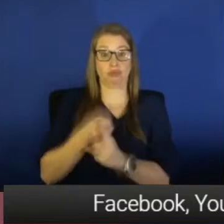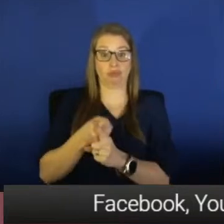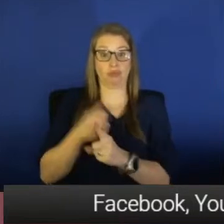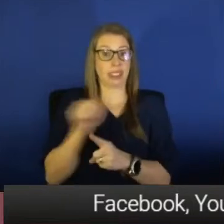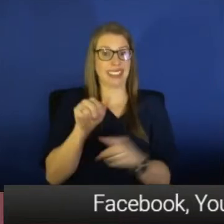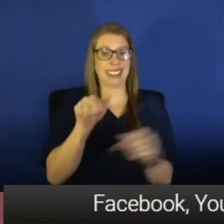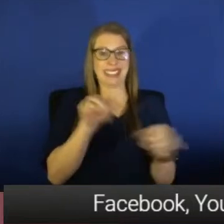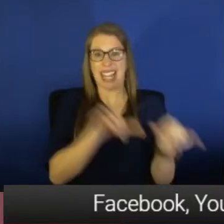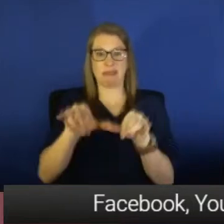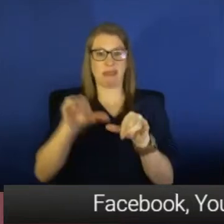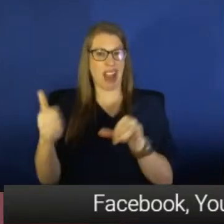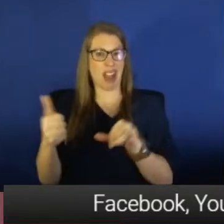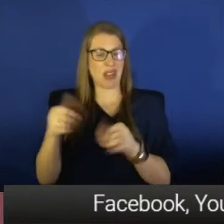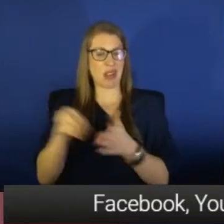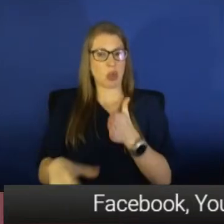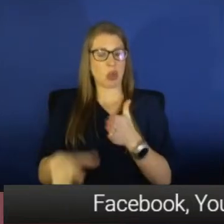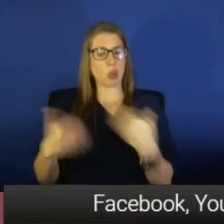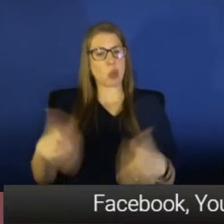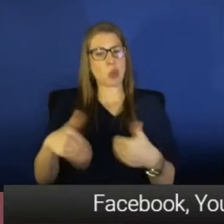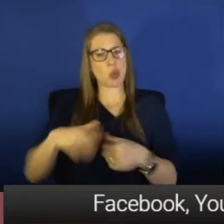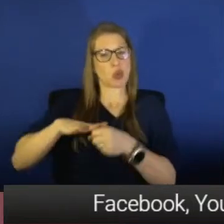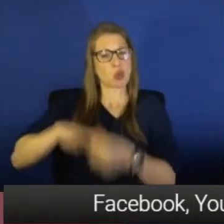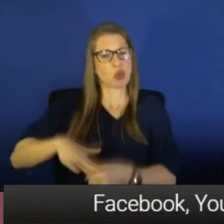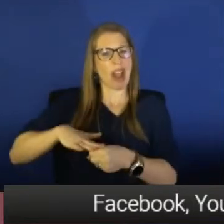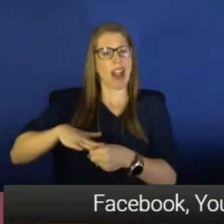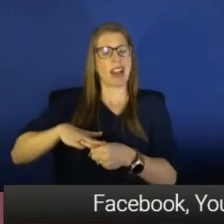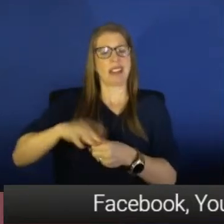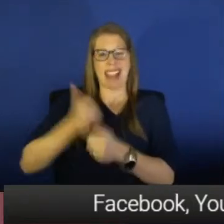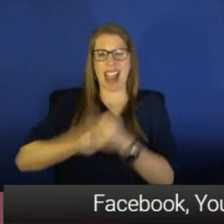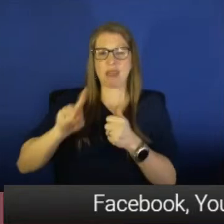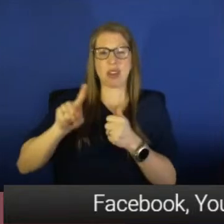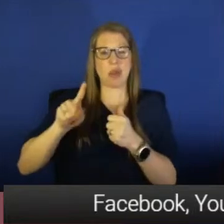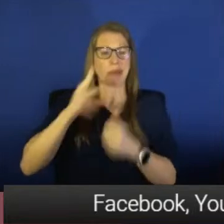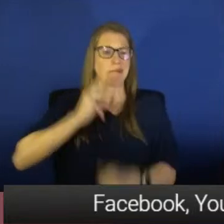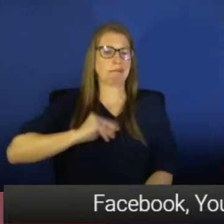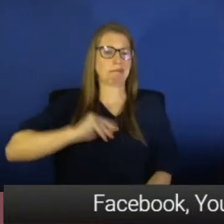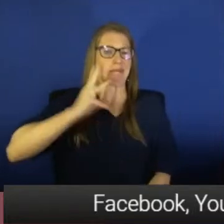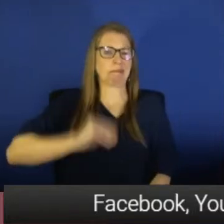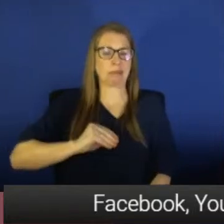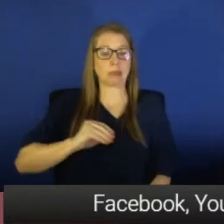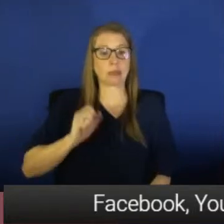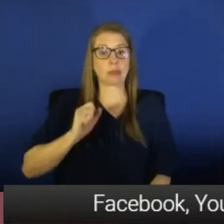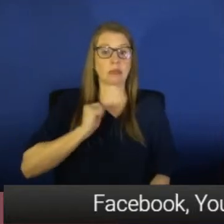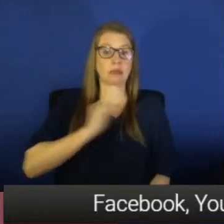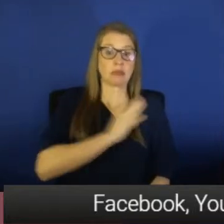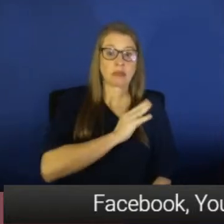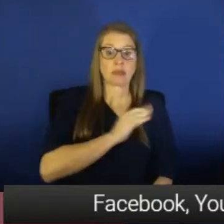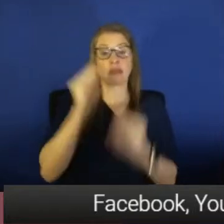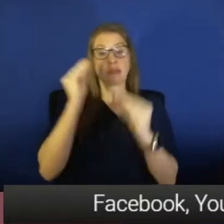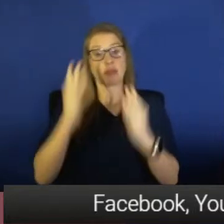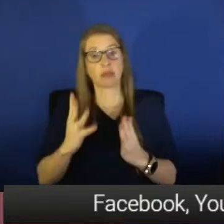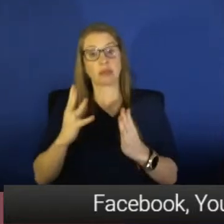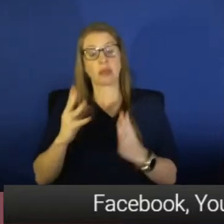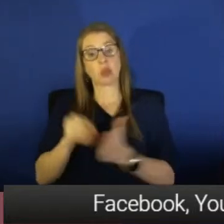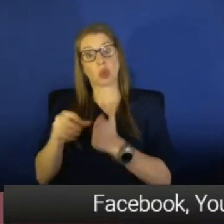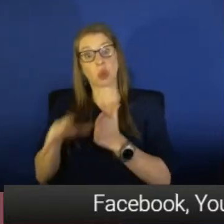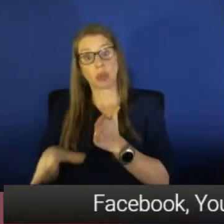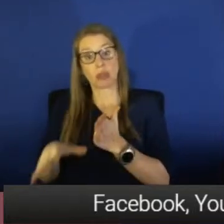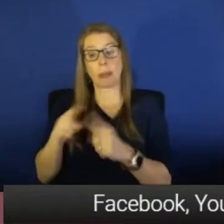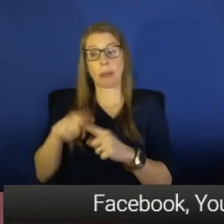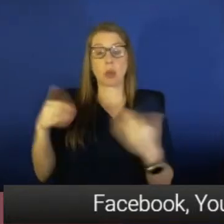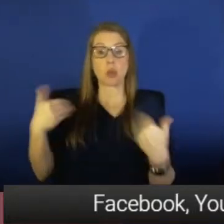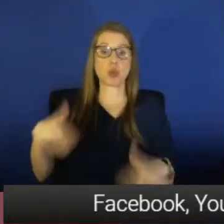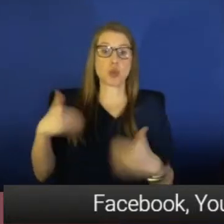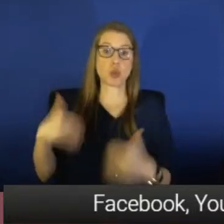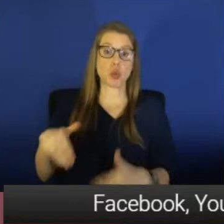put a tremendous stress on everyone, faculty, staff, and students, but certainly manifested significantly